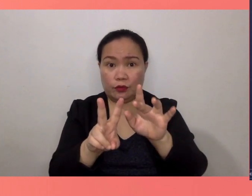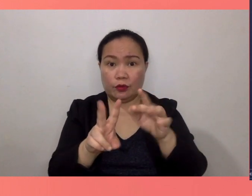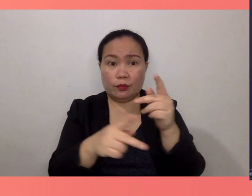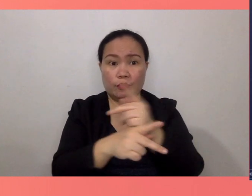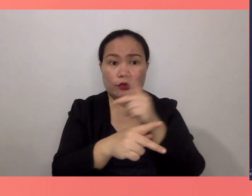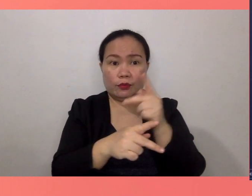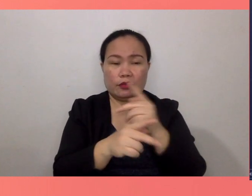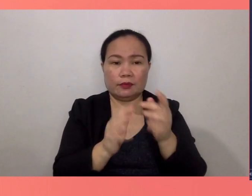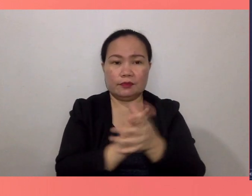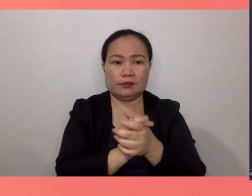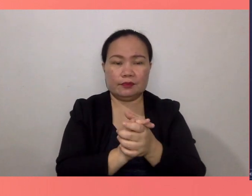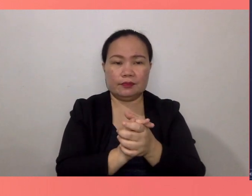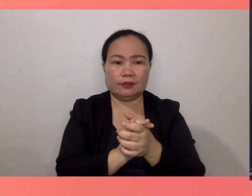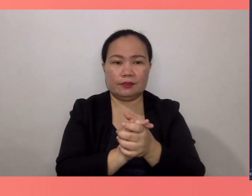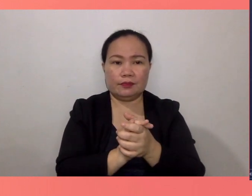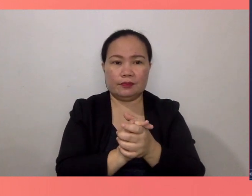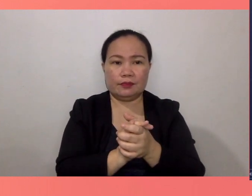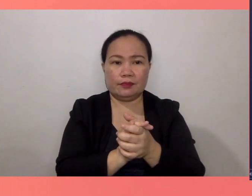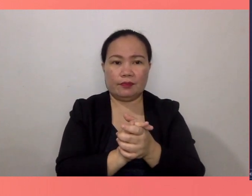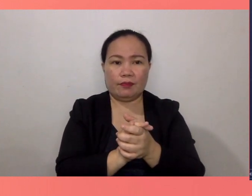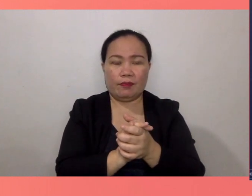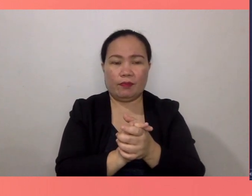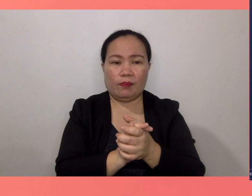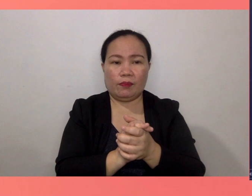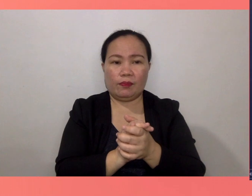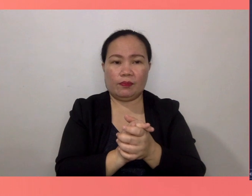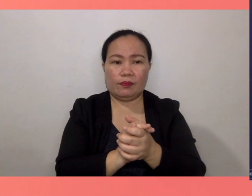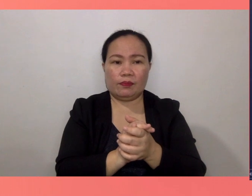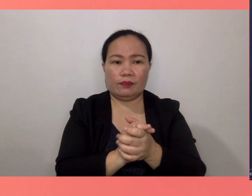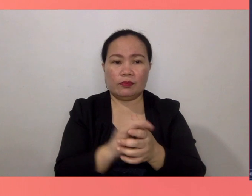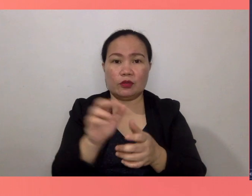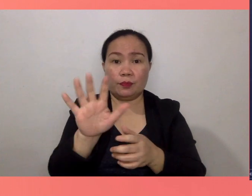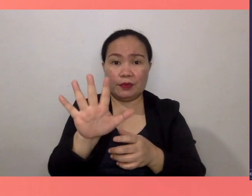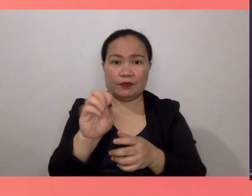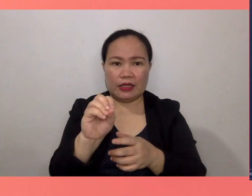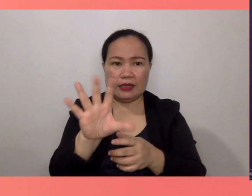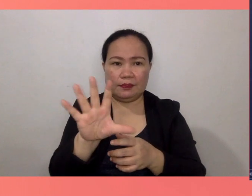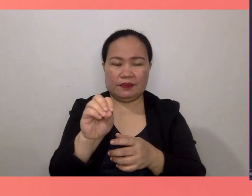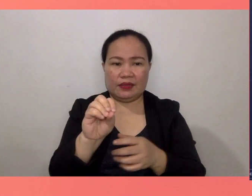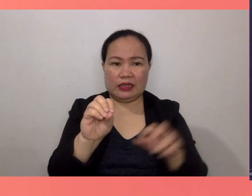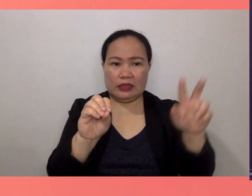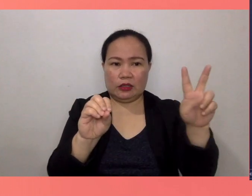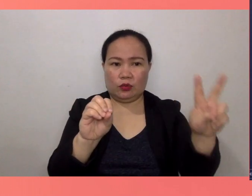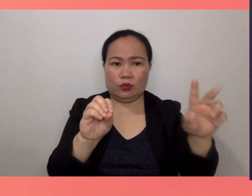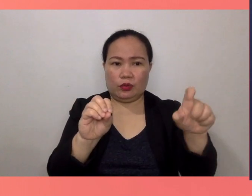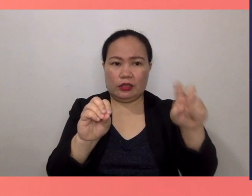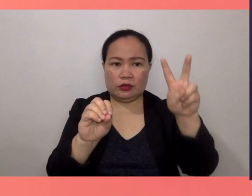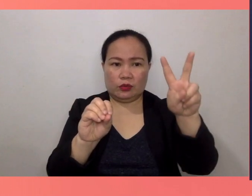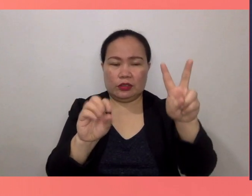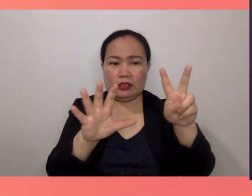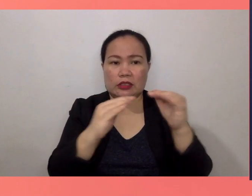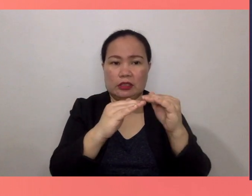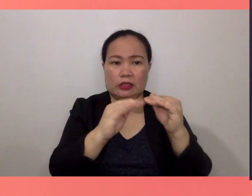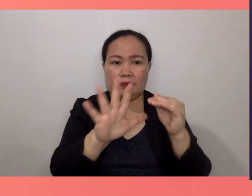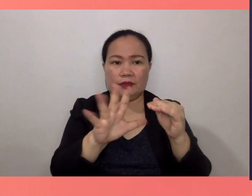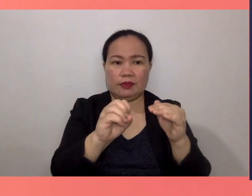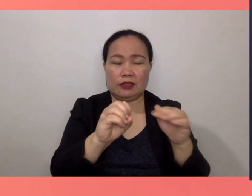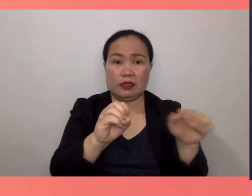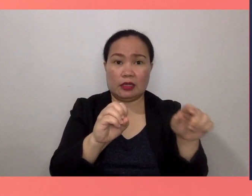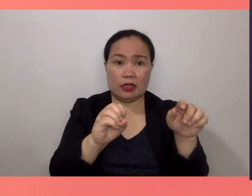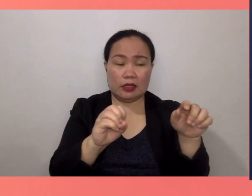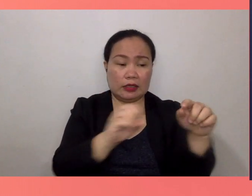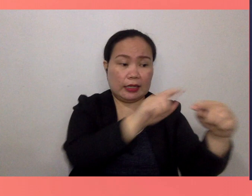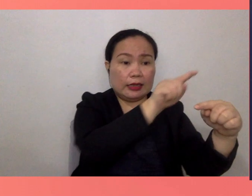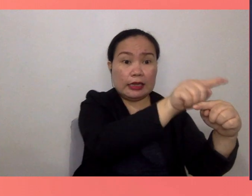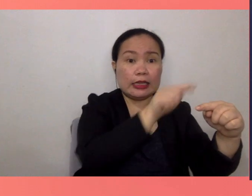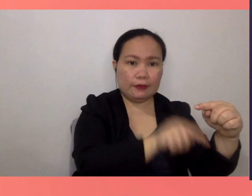5 squared kasi 25. So, i-multiply natin. So, that is 2x squared is equal to 50. And we can divide